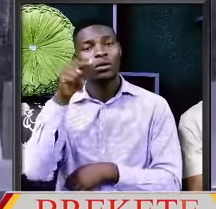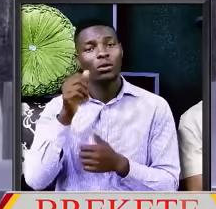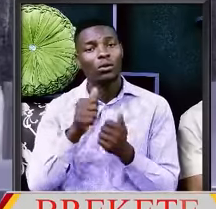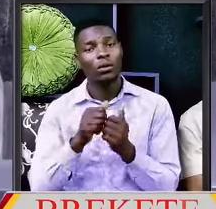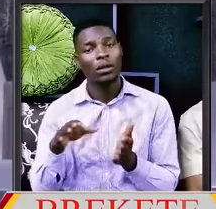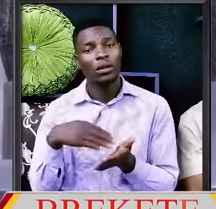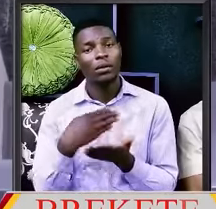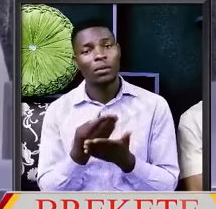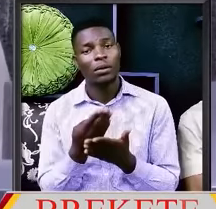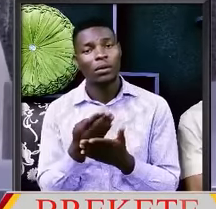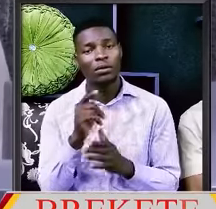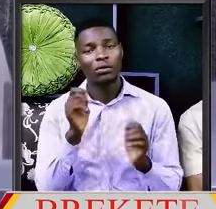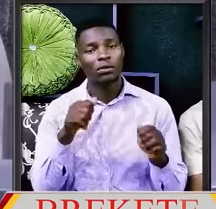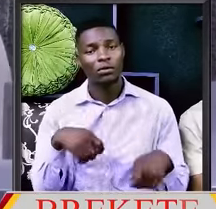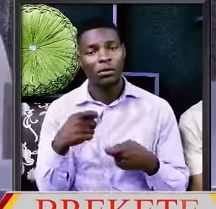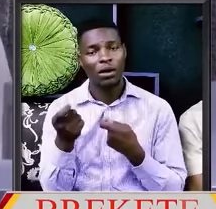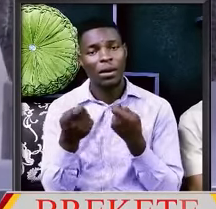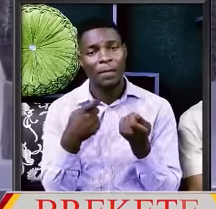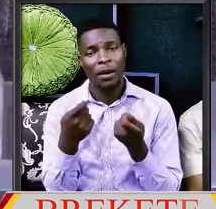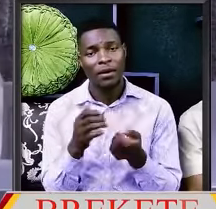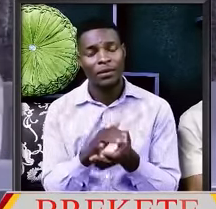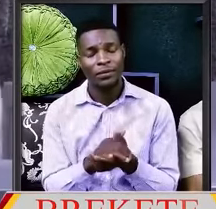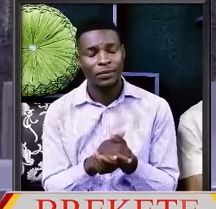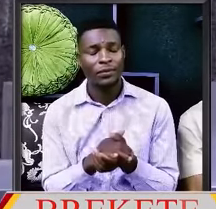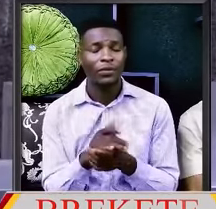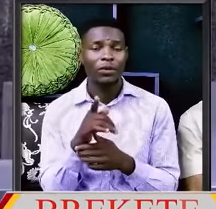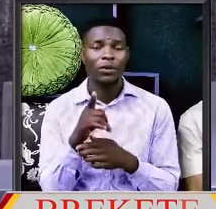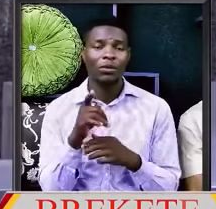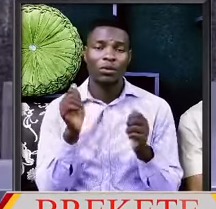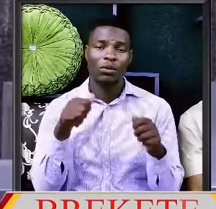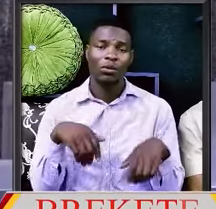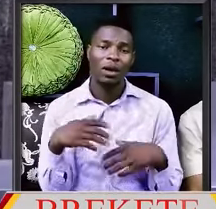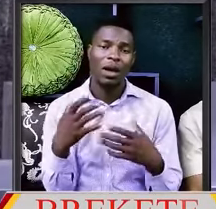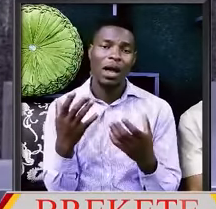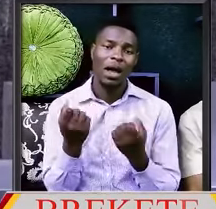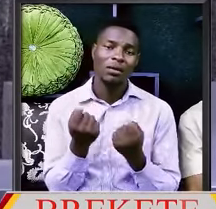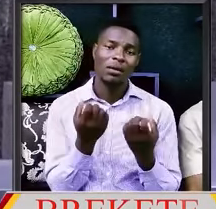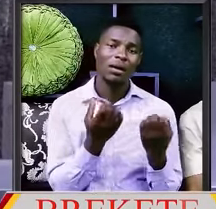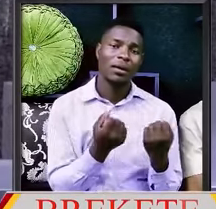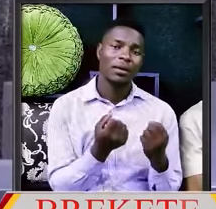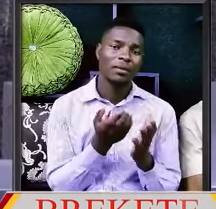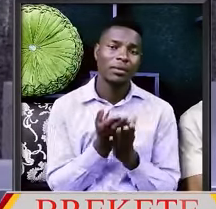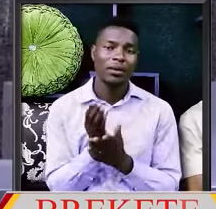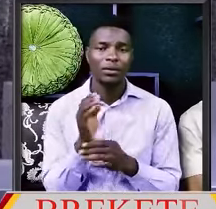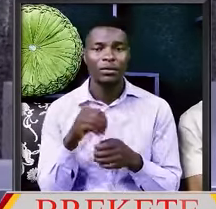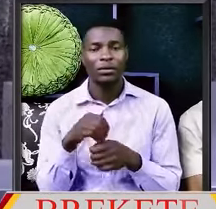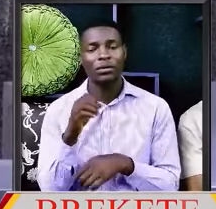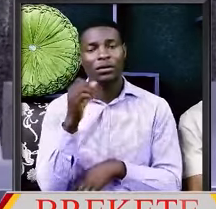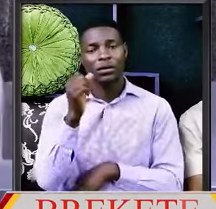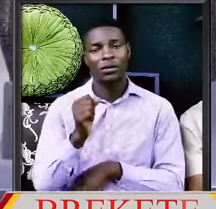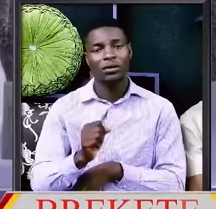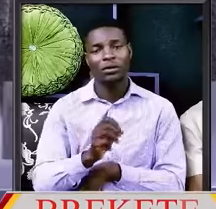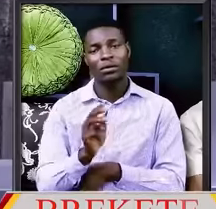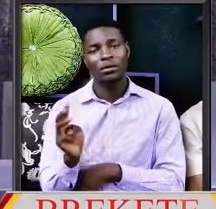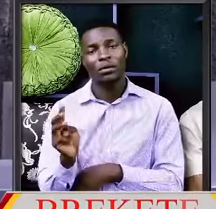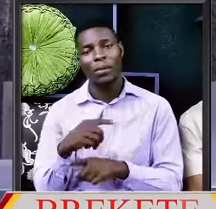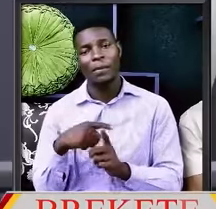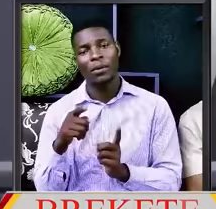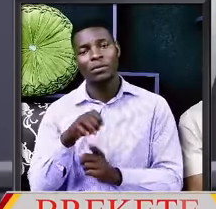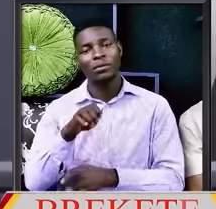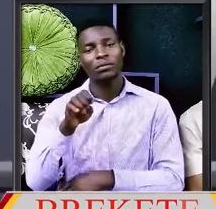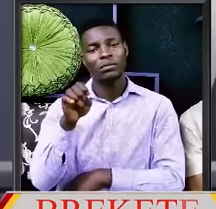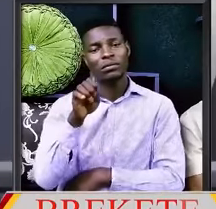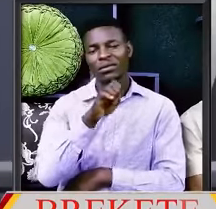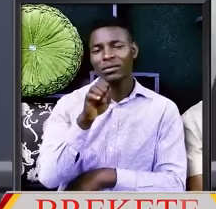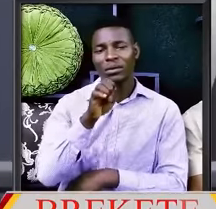money, you can manage. You can even claim right. In the southwest, but east, no. You not get